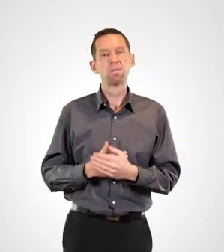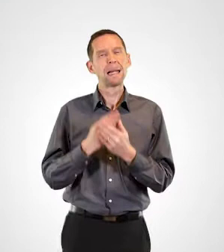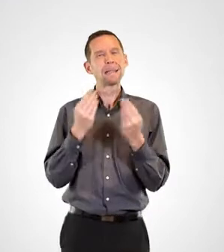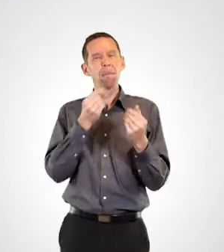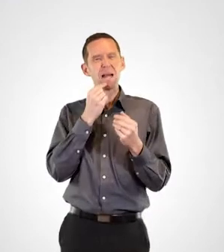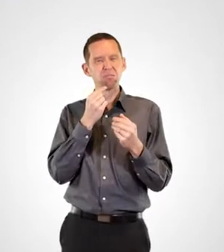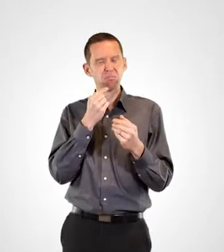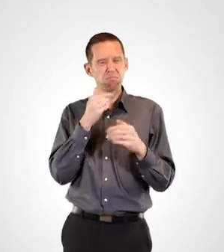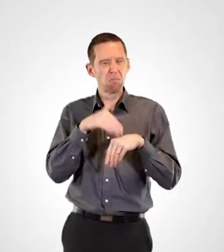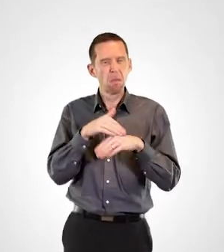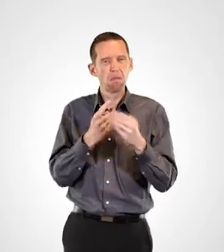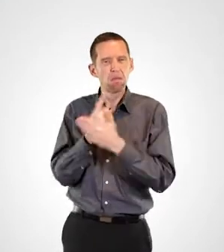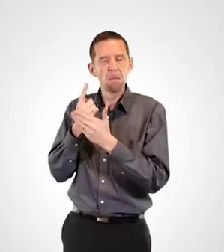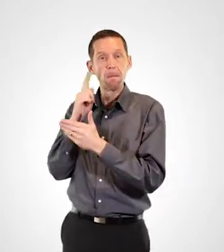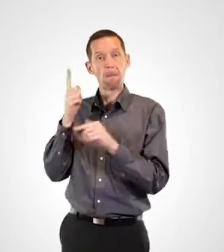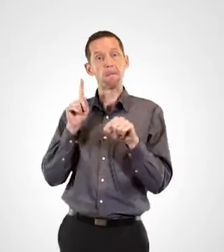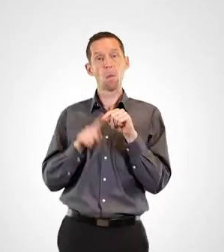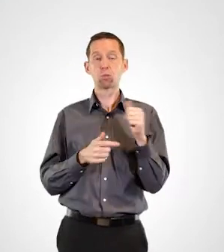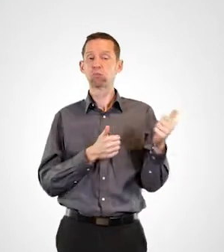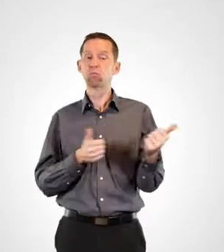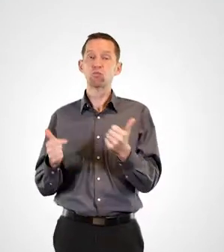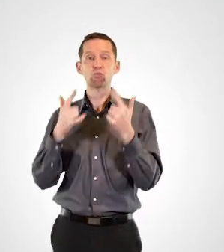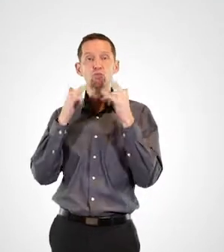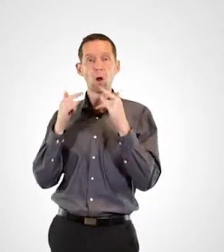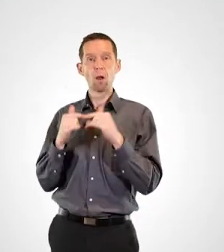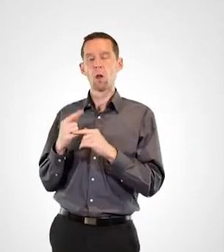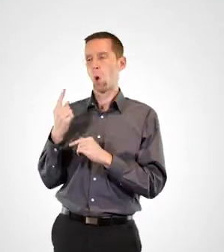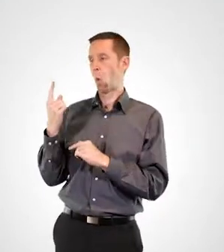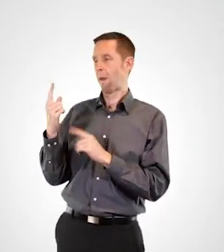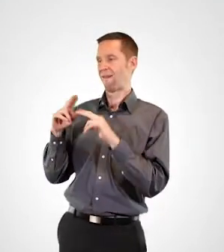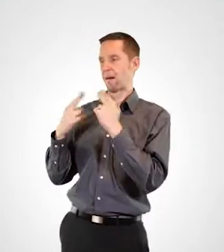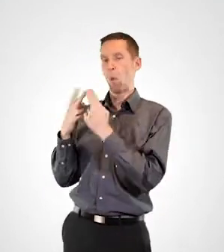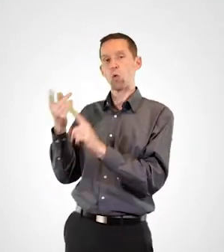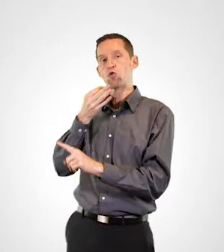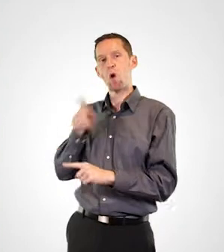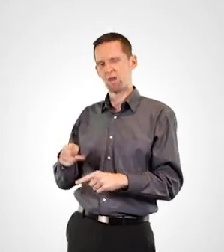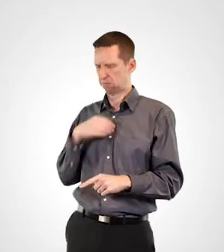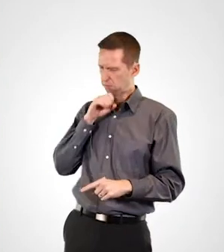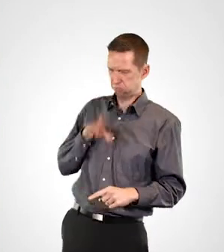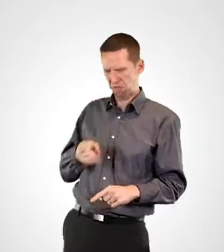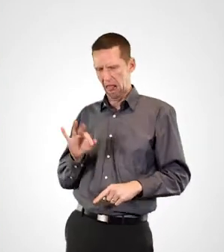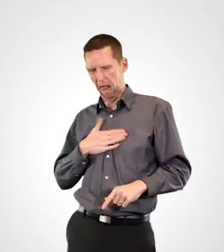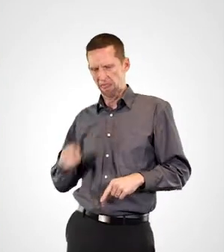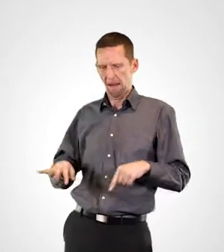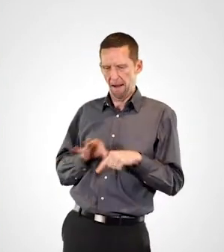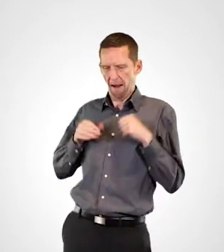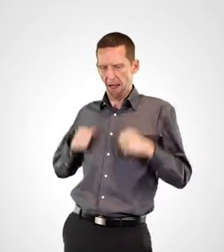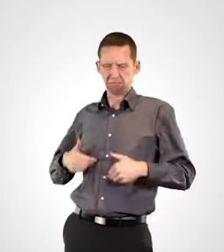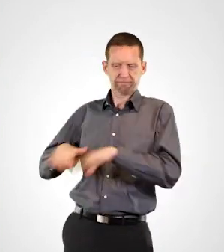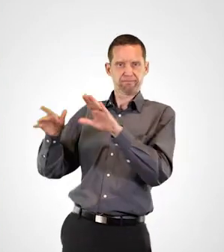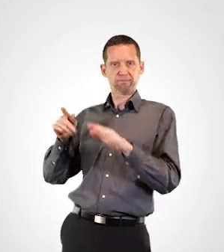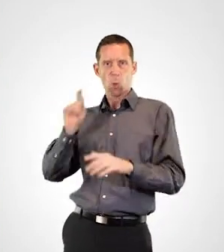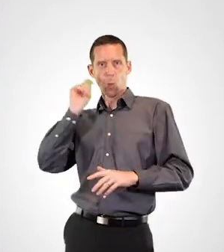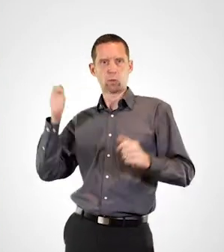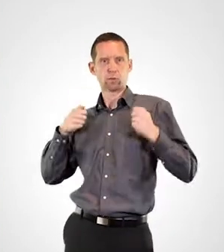We had a few little complications I referred to. It mostly went very well. The one family or the one child who just didn't like the color of the vest and wouldn't wear it. And